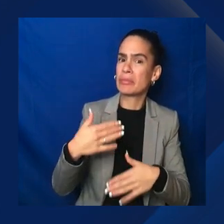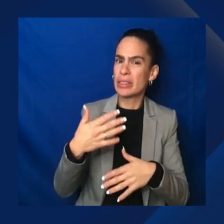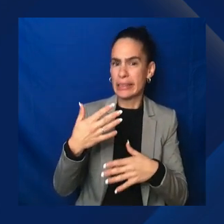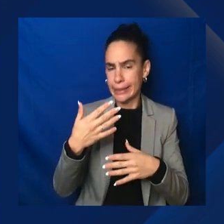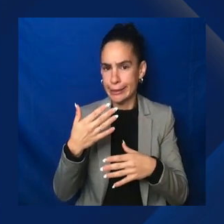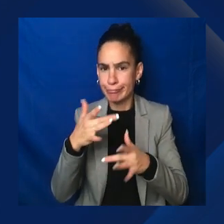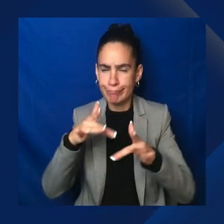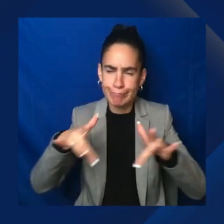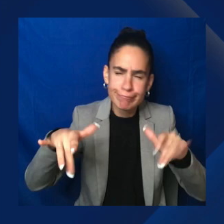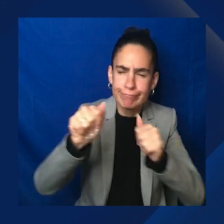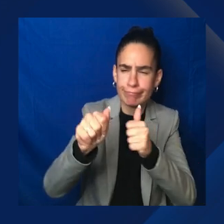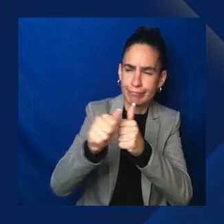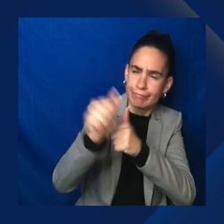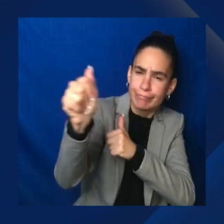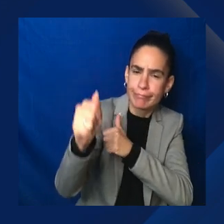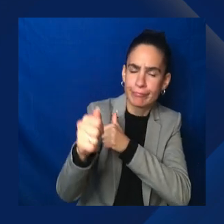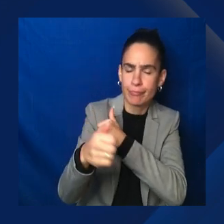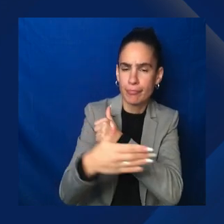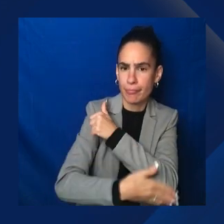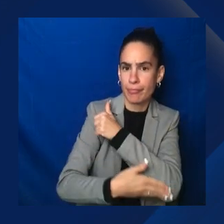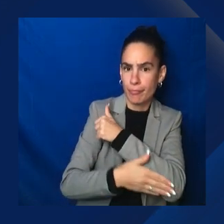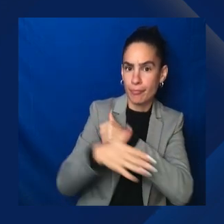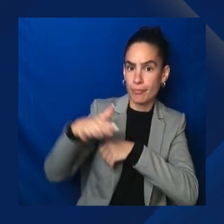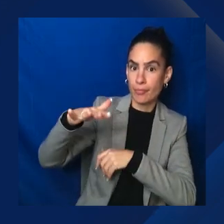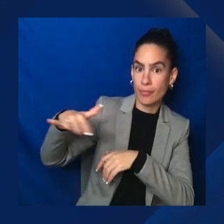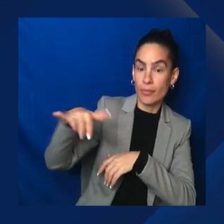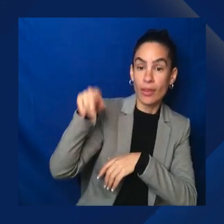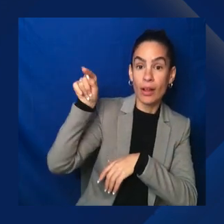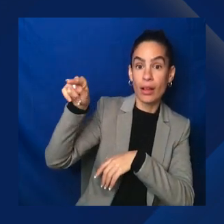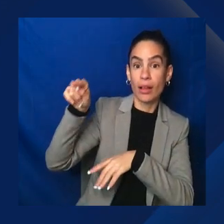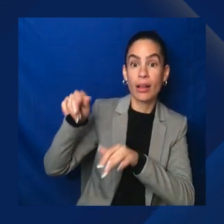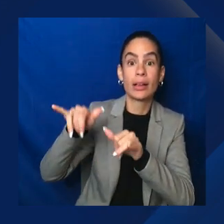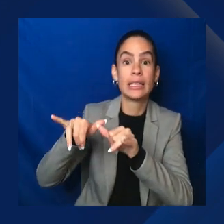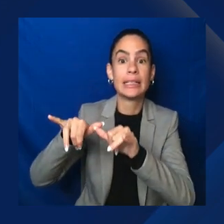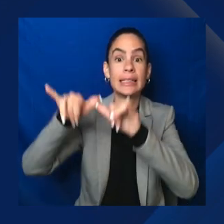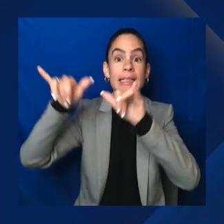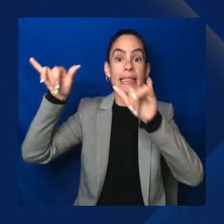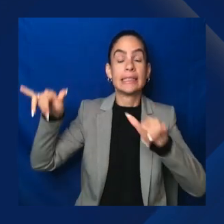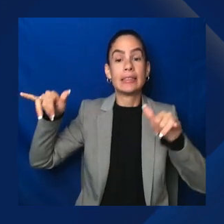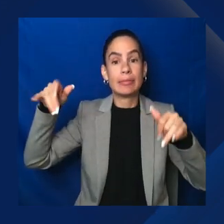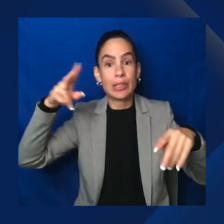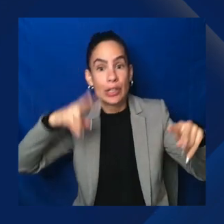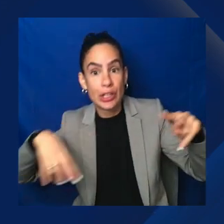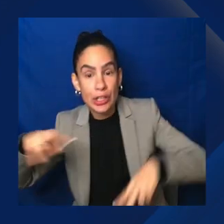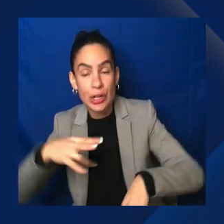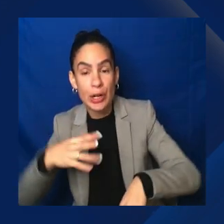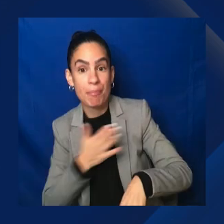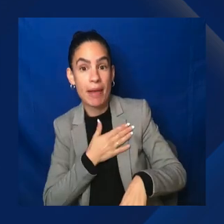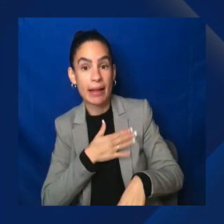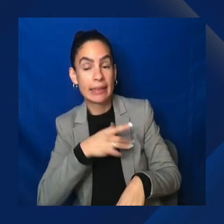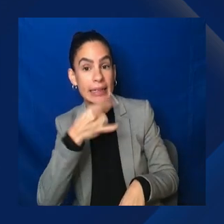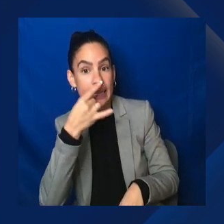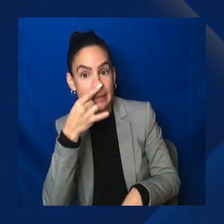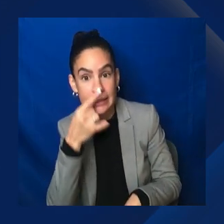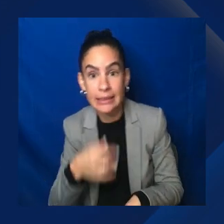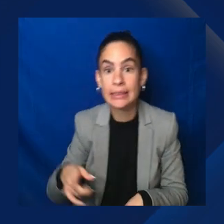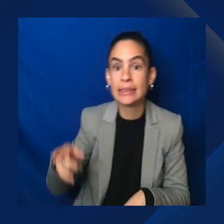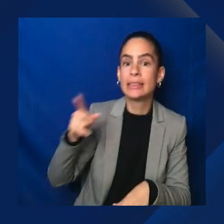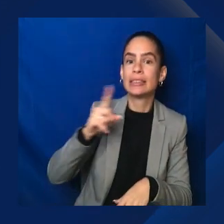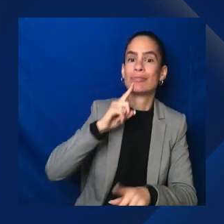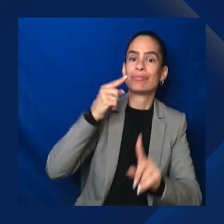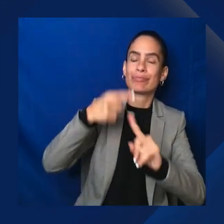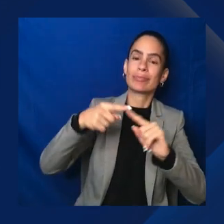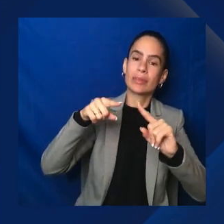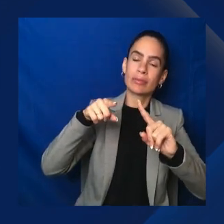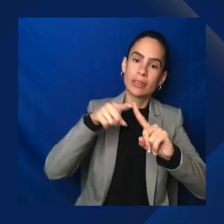the entire system, looking at my kids and looking at the whole cycle of life, you just see that there's